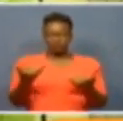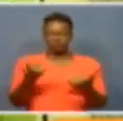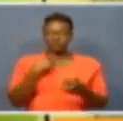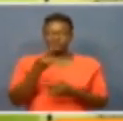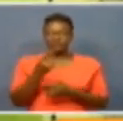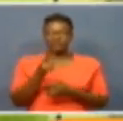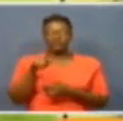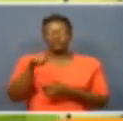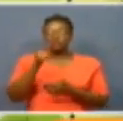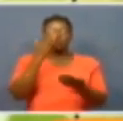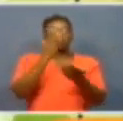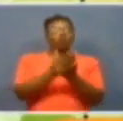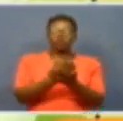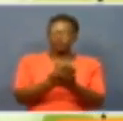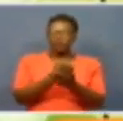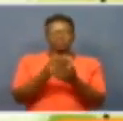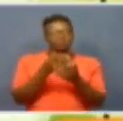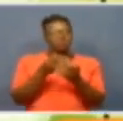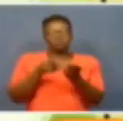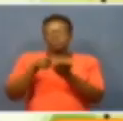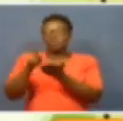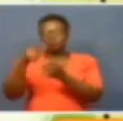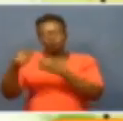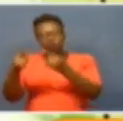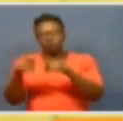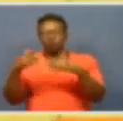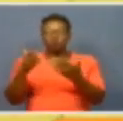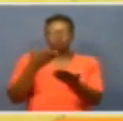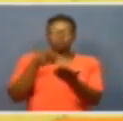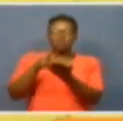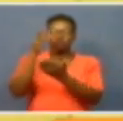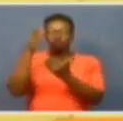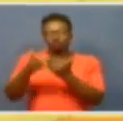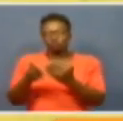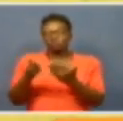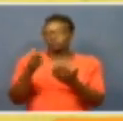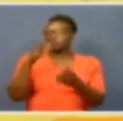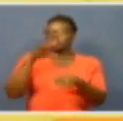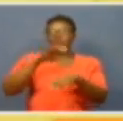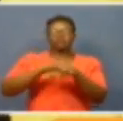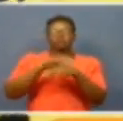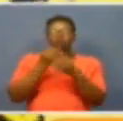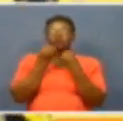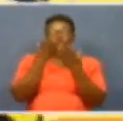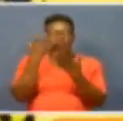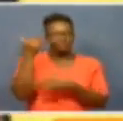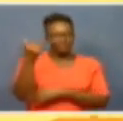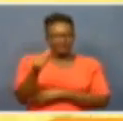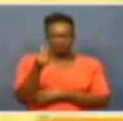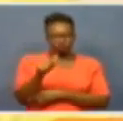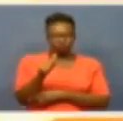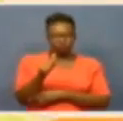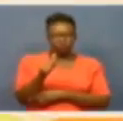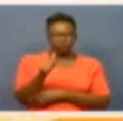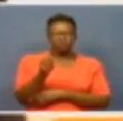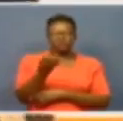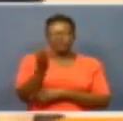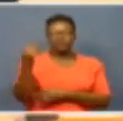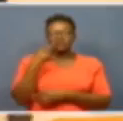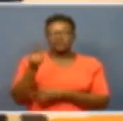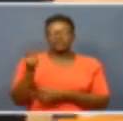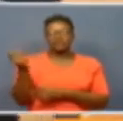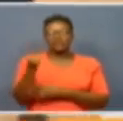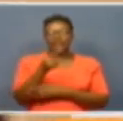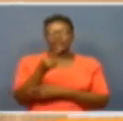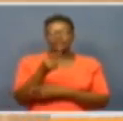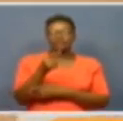receive a confirmation that the payments were indeed stopped. The commissioners, through an affidavit in court, have claimed their dues were suspended soon after